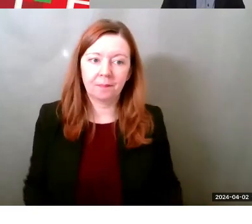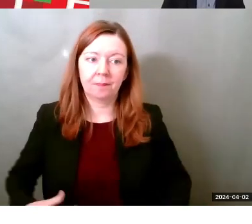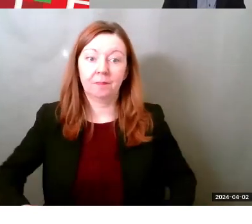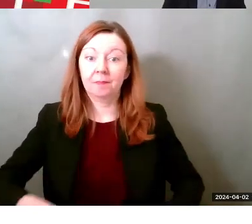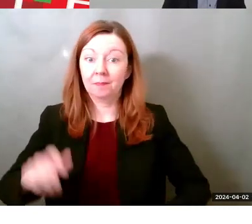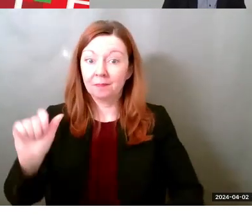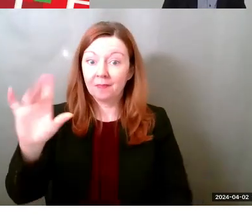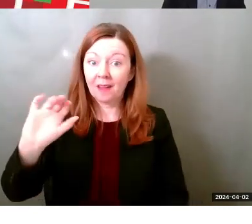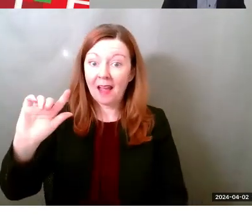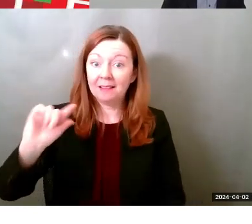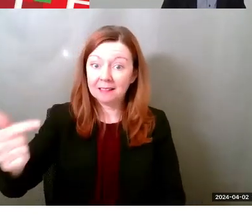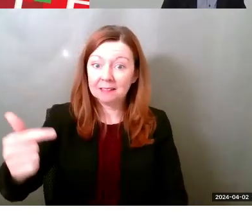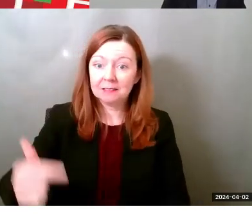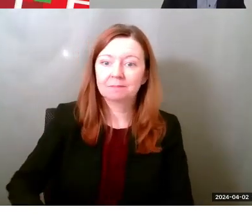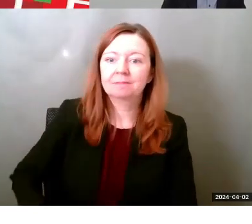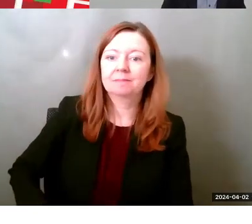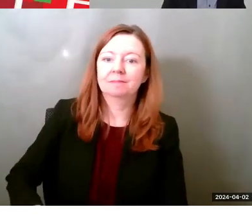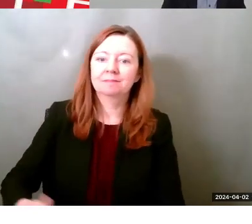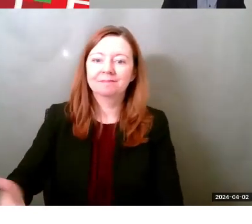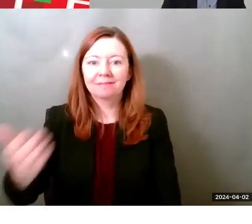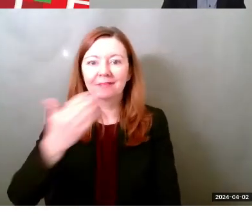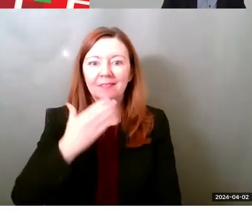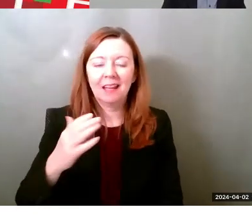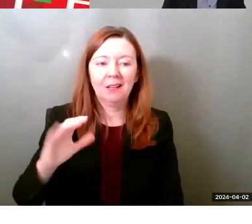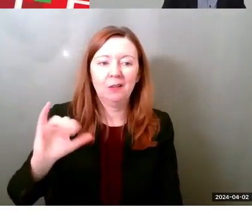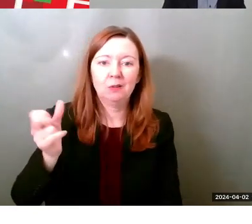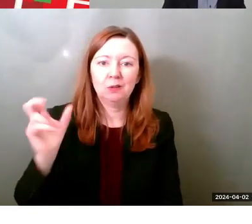Alex, do you want to pick up? Yeah, great. Thanks, Jordan.